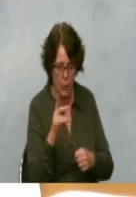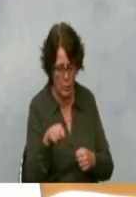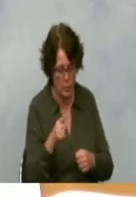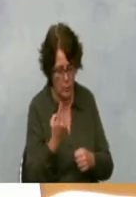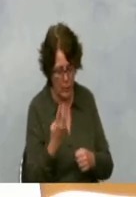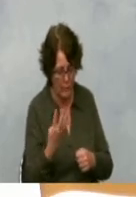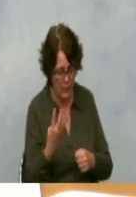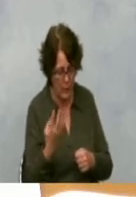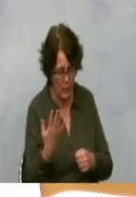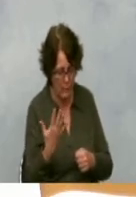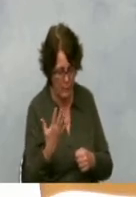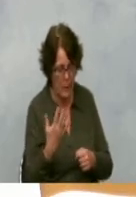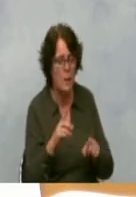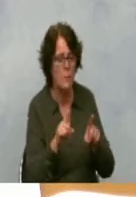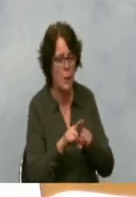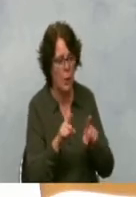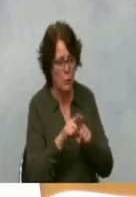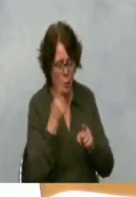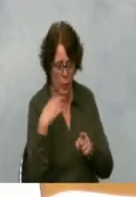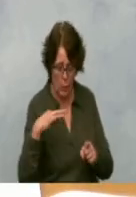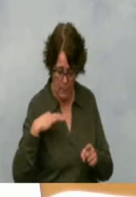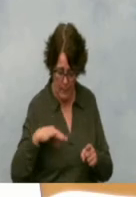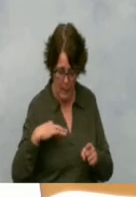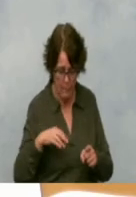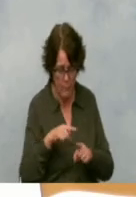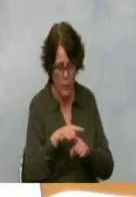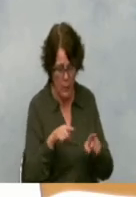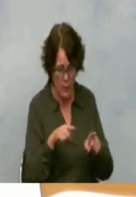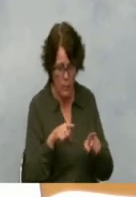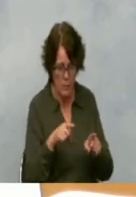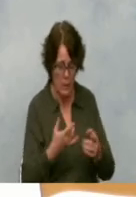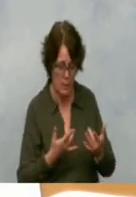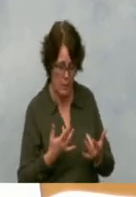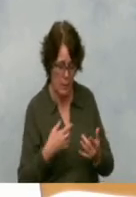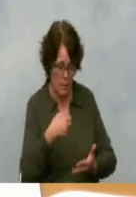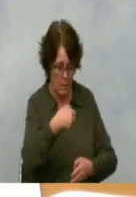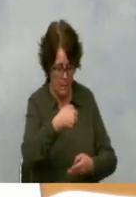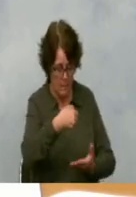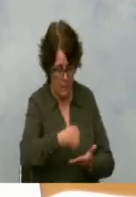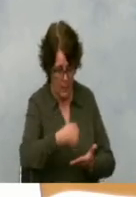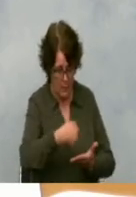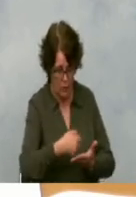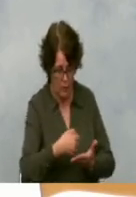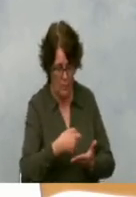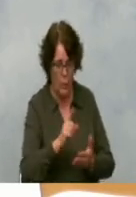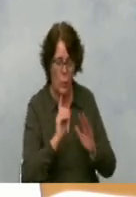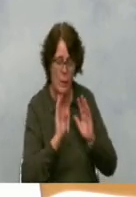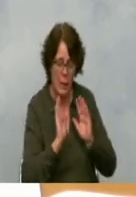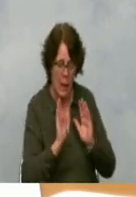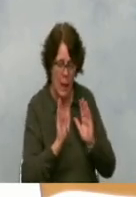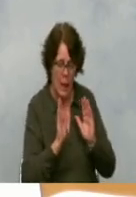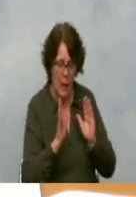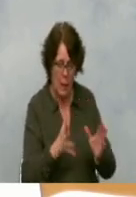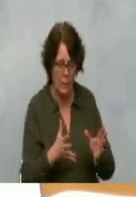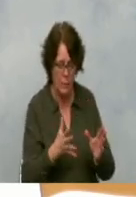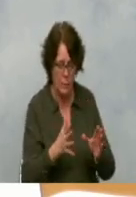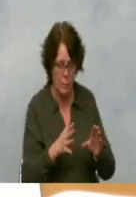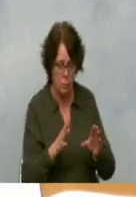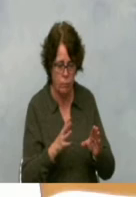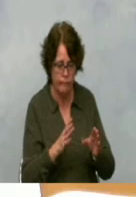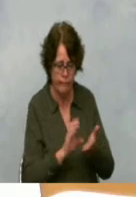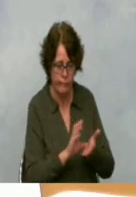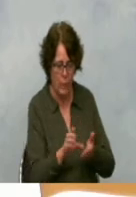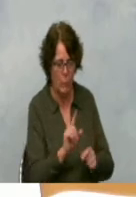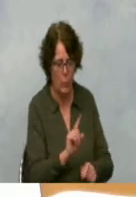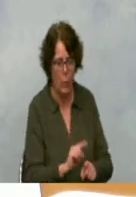2024-25. So we could take the benefit of those in this current budget exercise, but we need to put in some one-off funding to bridge the gap